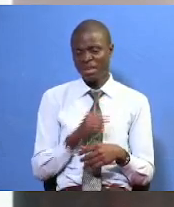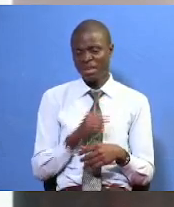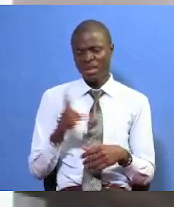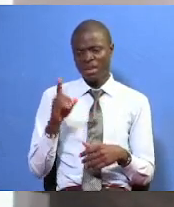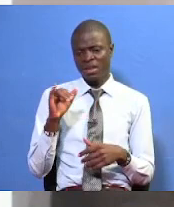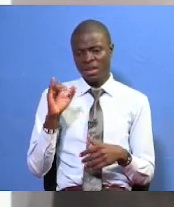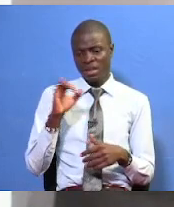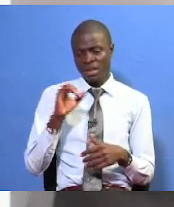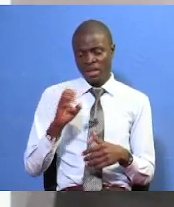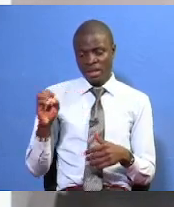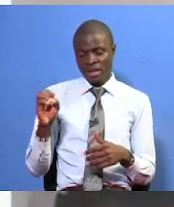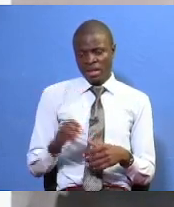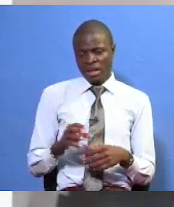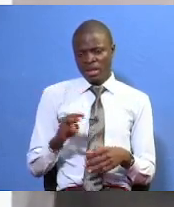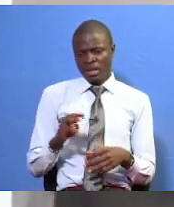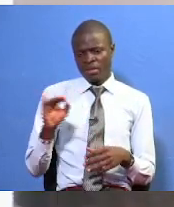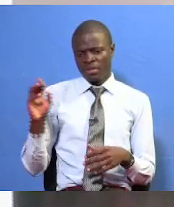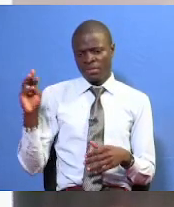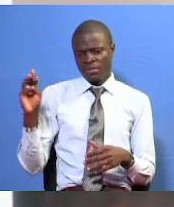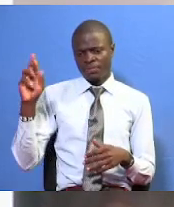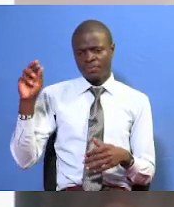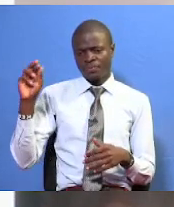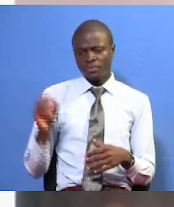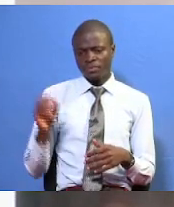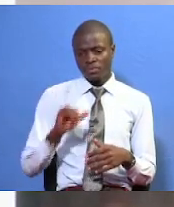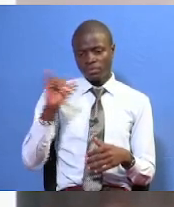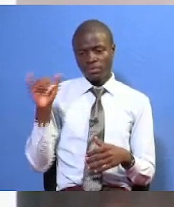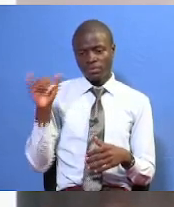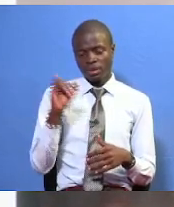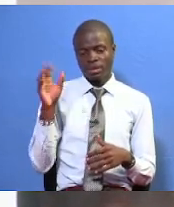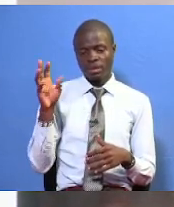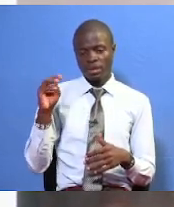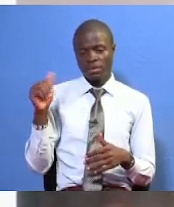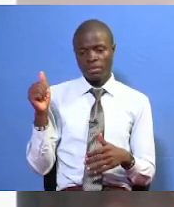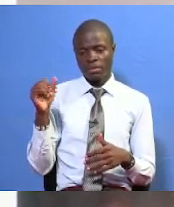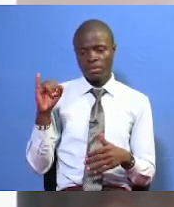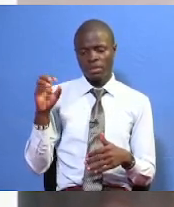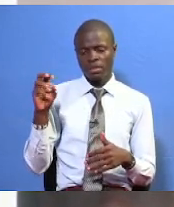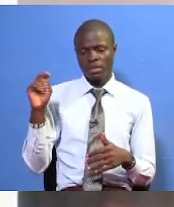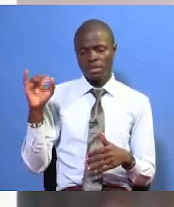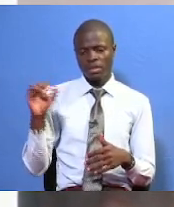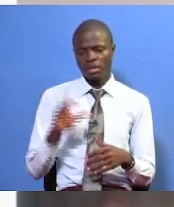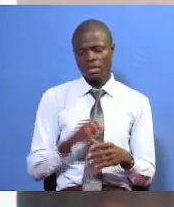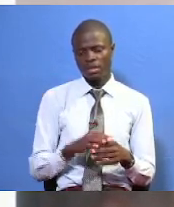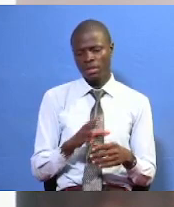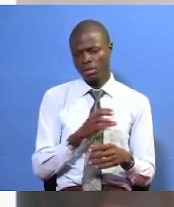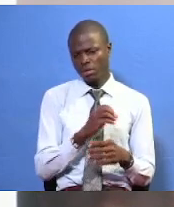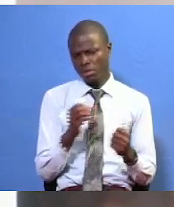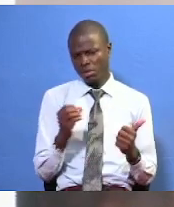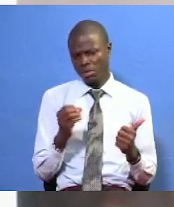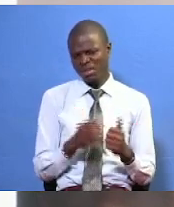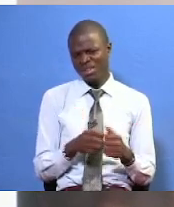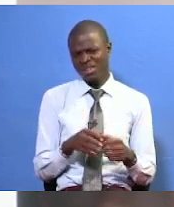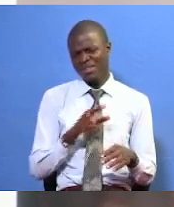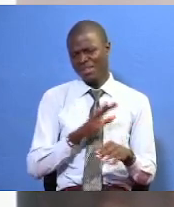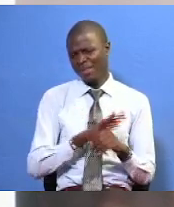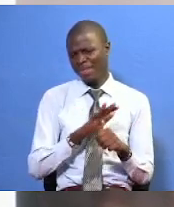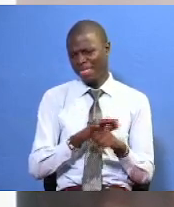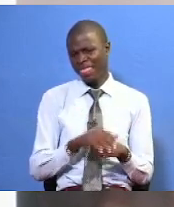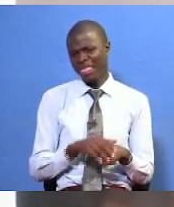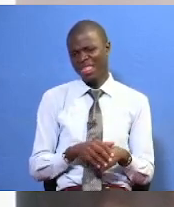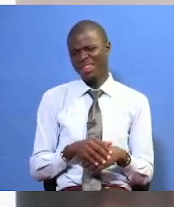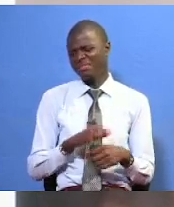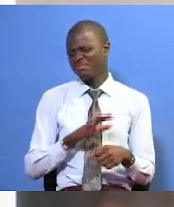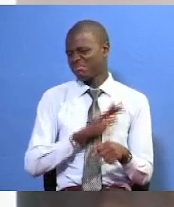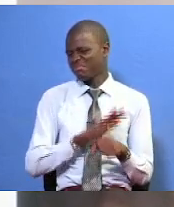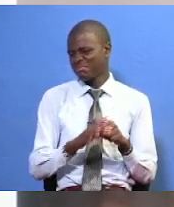Maradona, Mahmoud Abbas, J.J. Masiga, Wilberforce Mulamba, Emilio Butragueno, and Lothar Matthias,